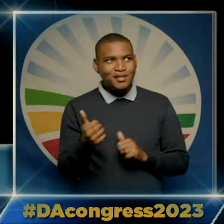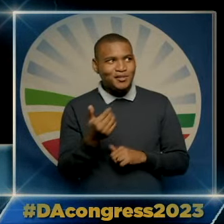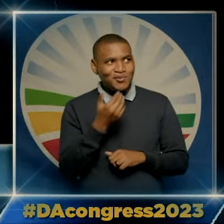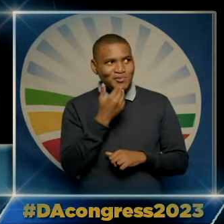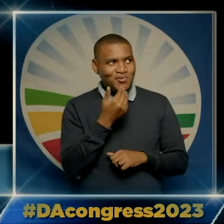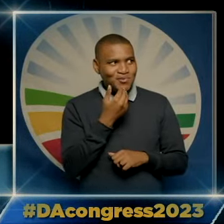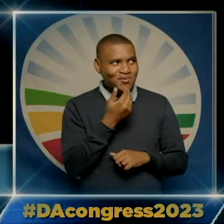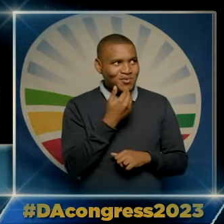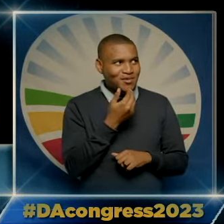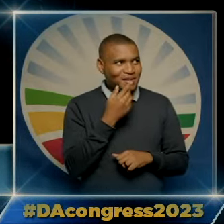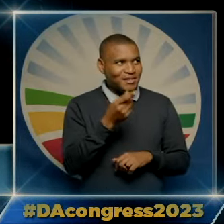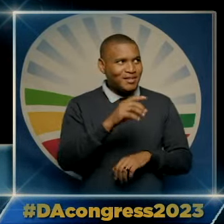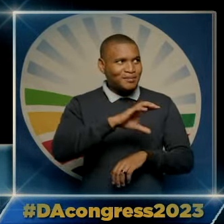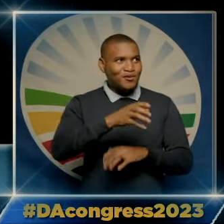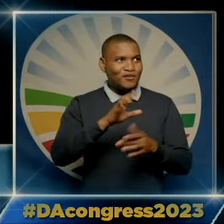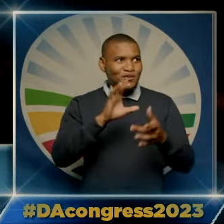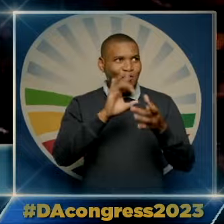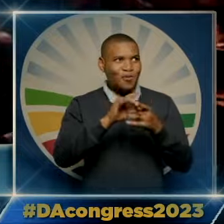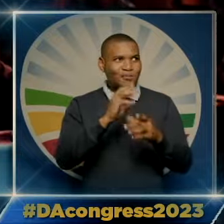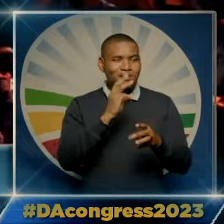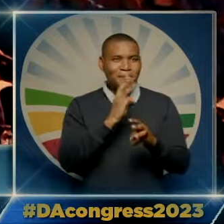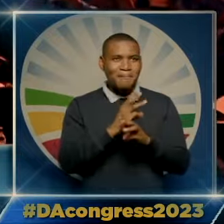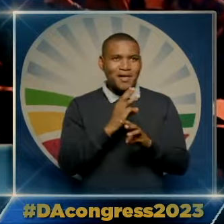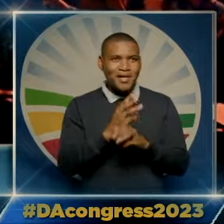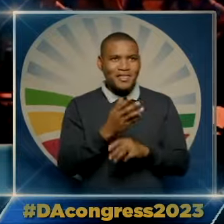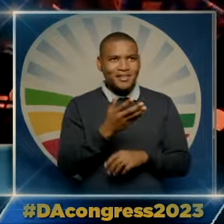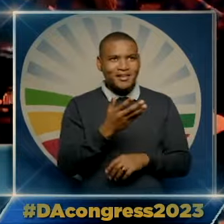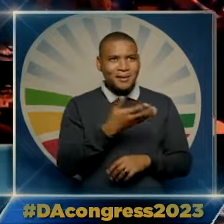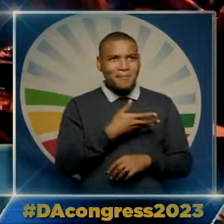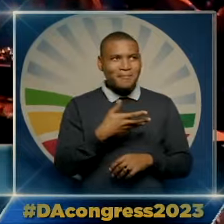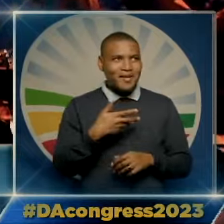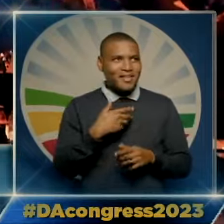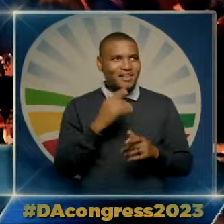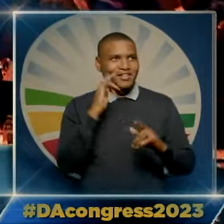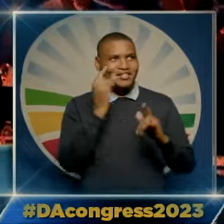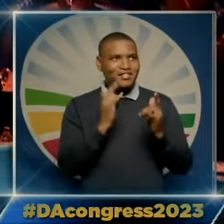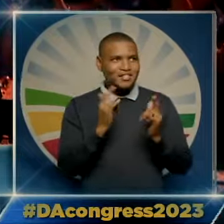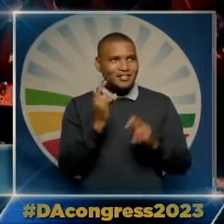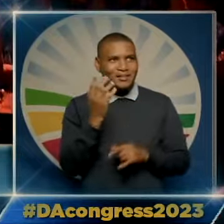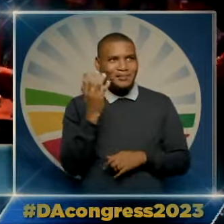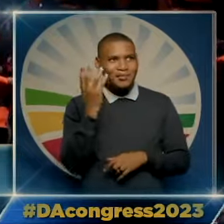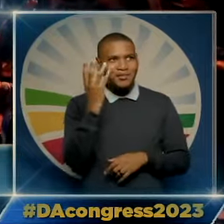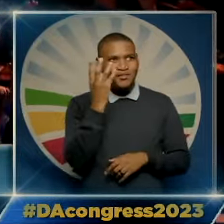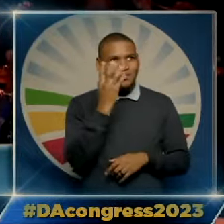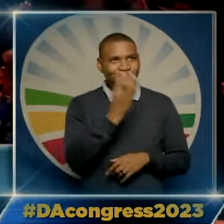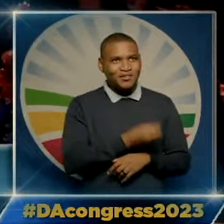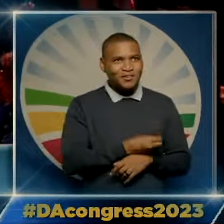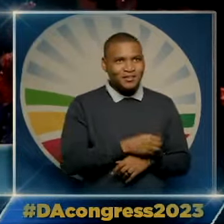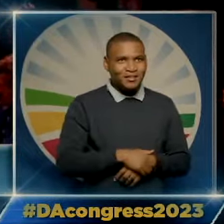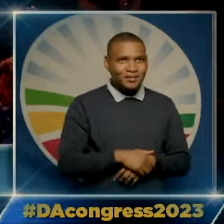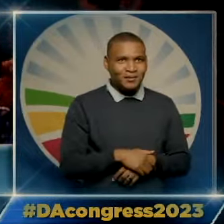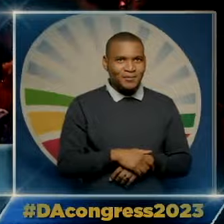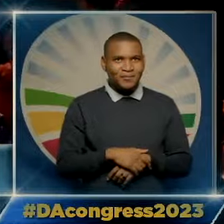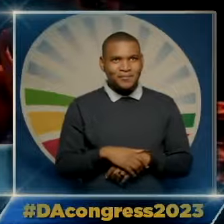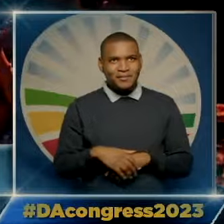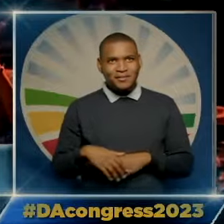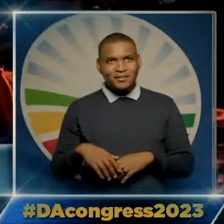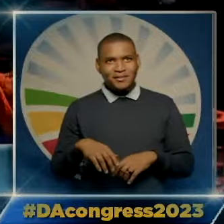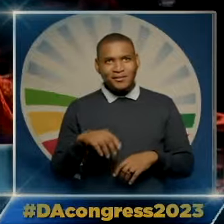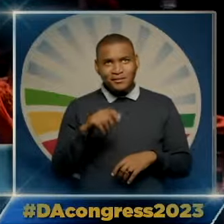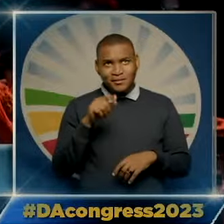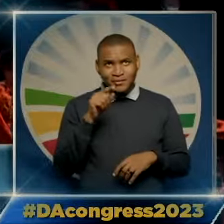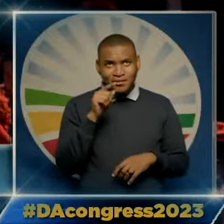This province is home to the mother city. It is a beacon of excellence. It is a standard bearer for good governance. She's